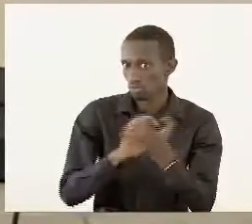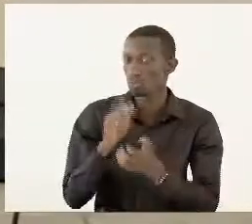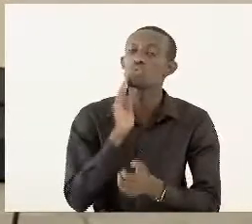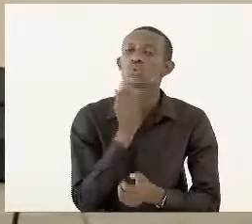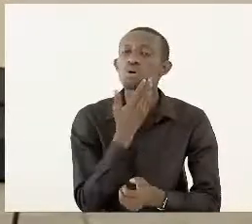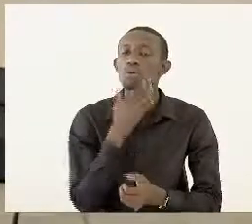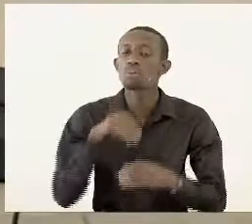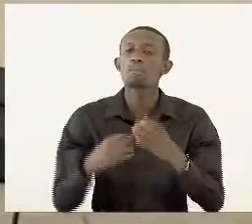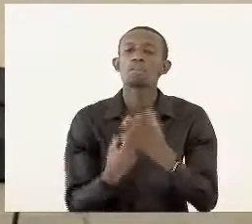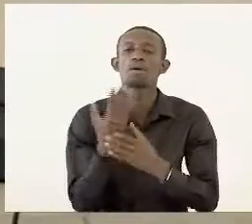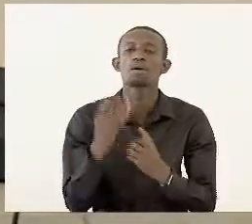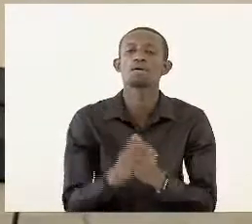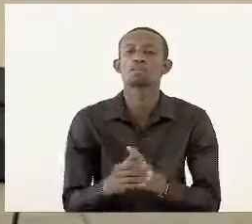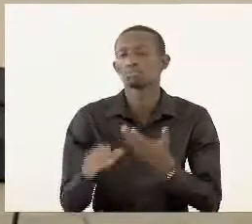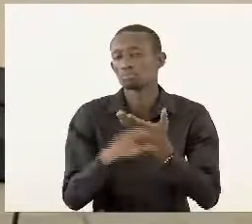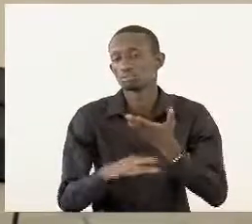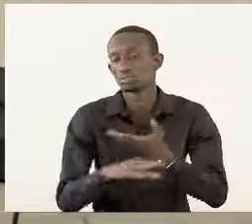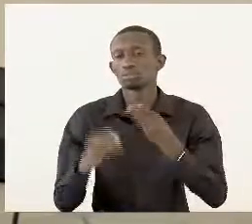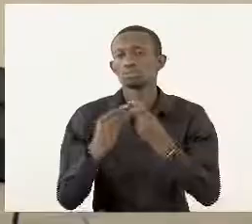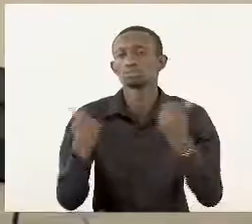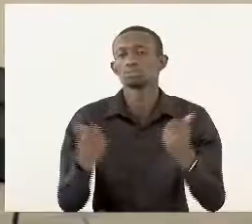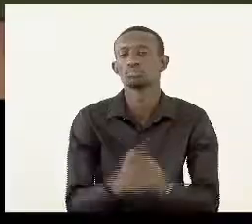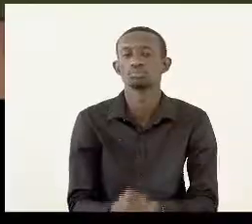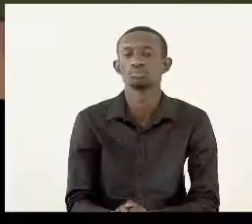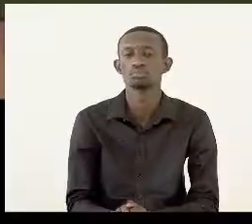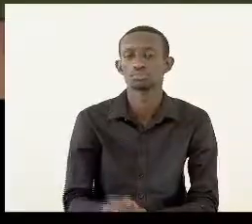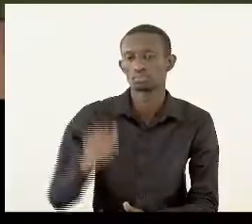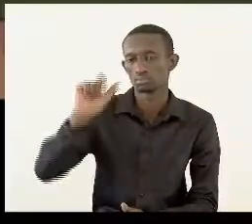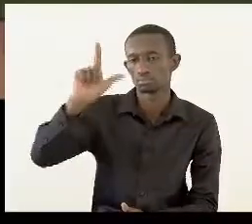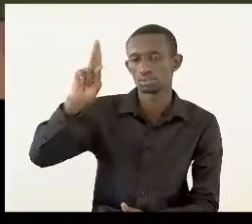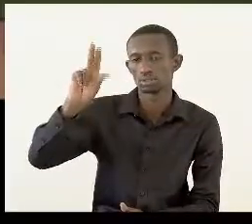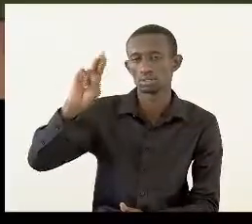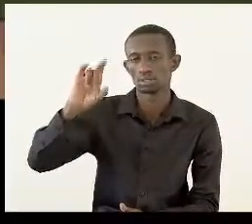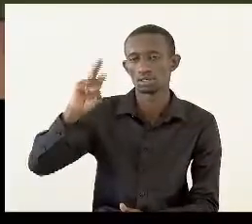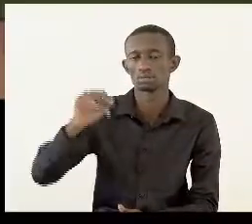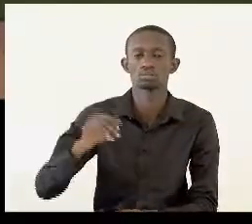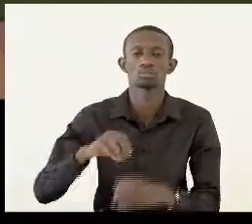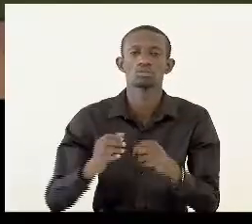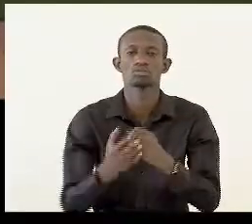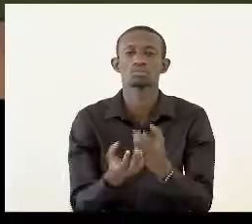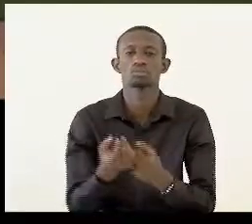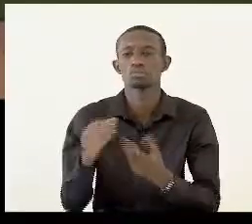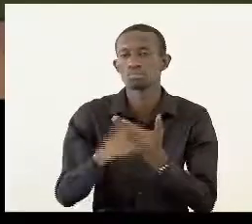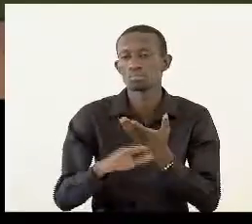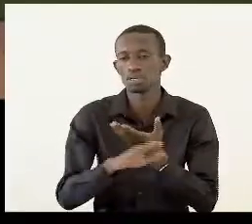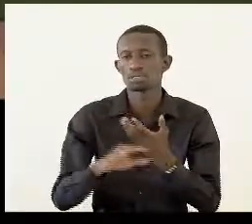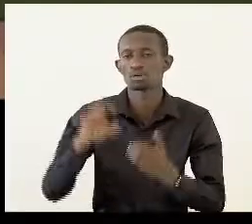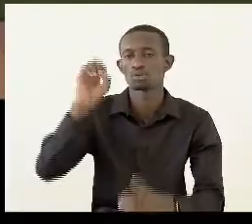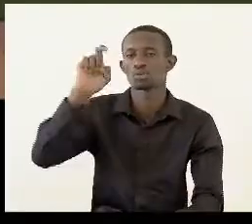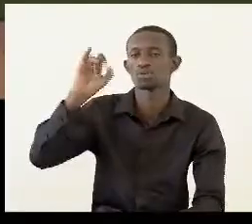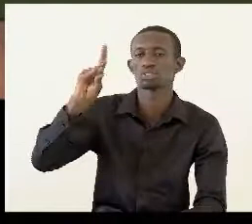will produce basic solutions. So alkali metals, they form basic oxides. They react with water to